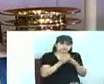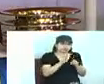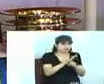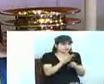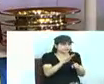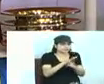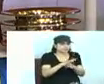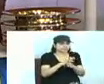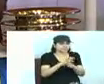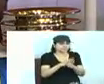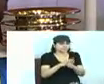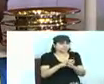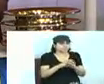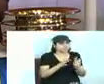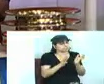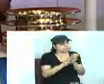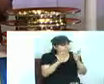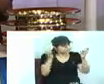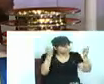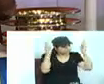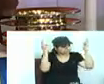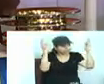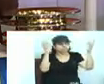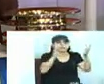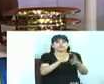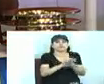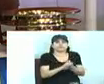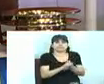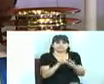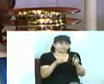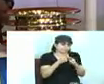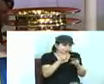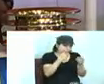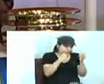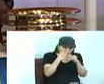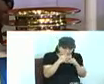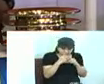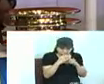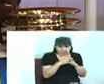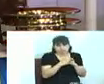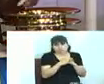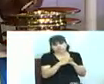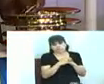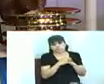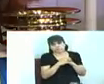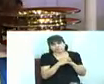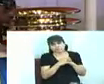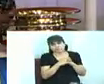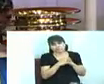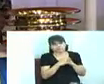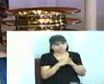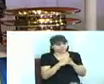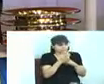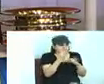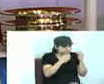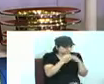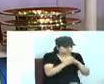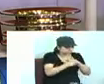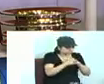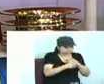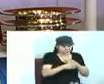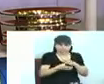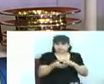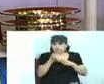right. Hallelujah. That's right. When you eat of this bread and when you drink from this cup,